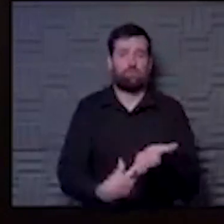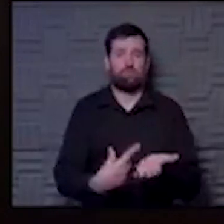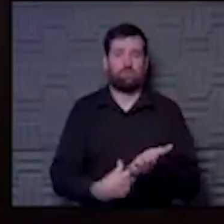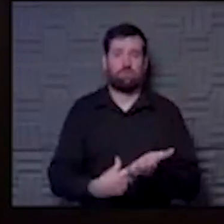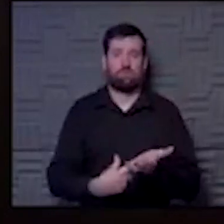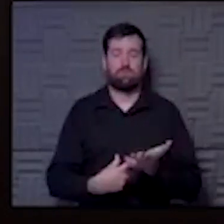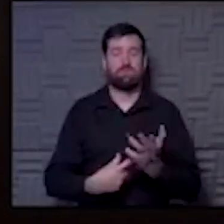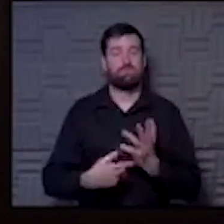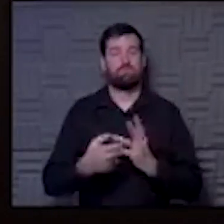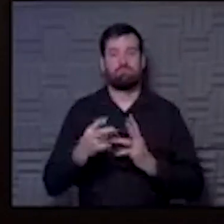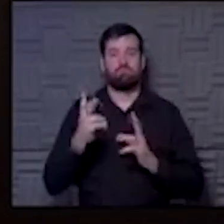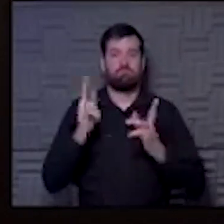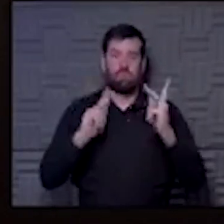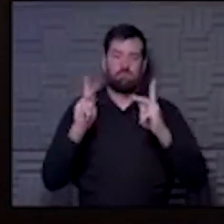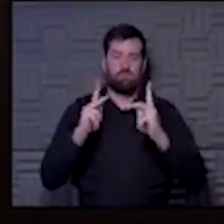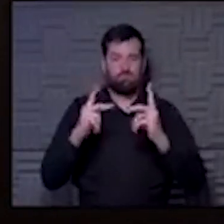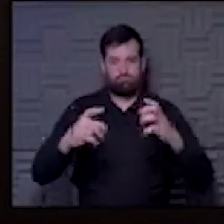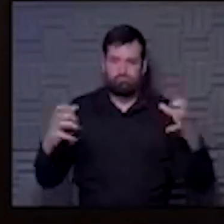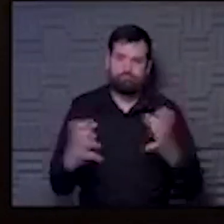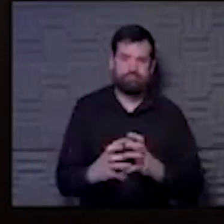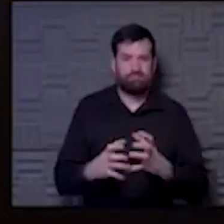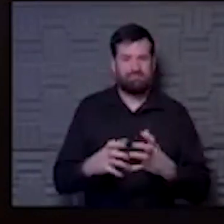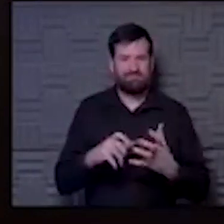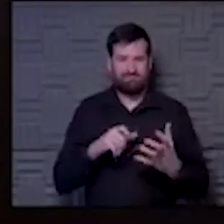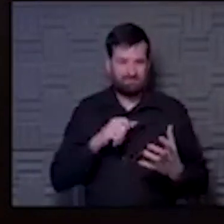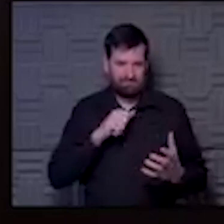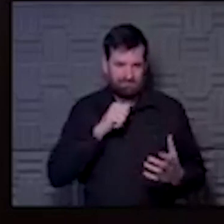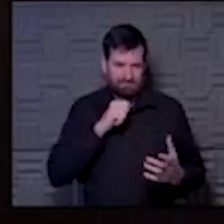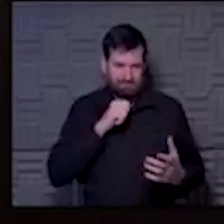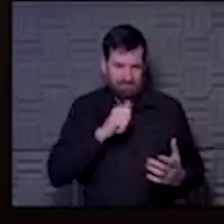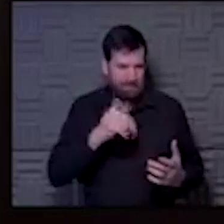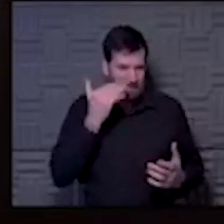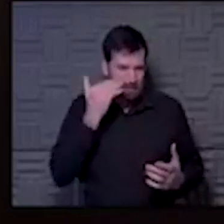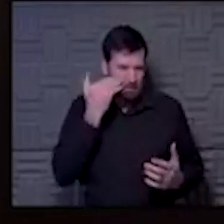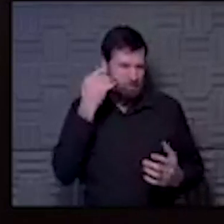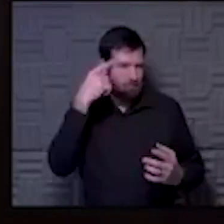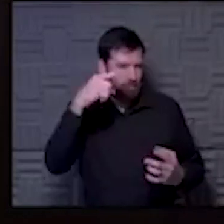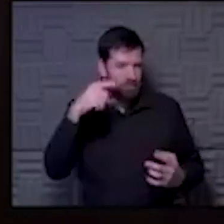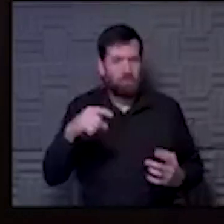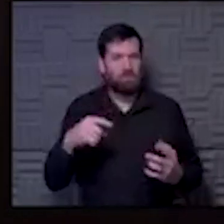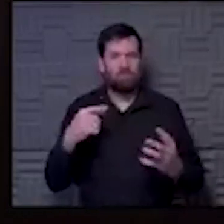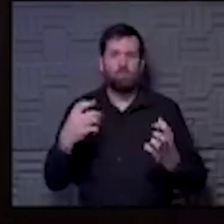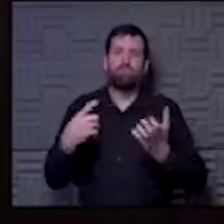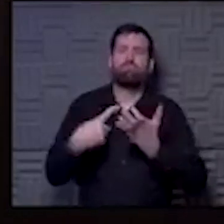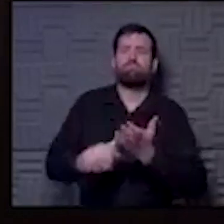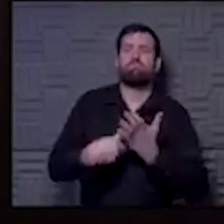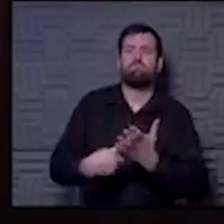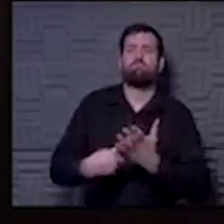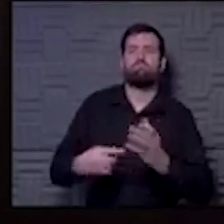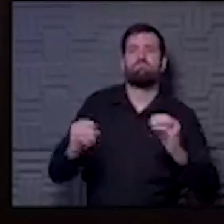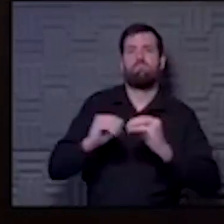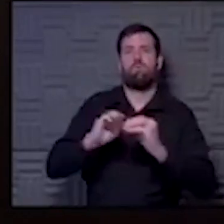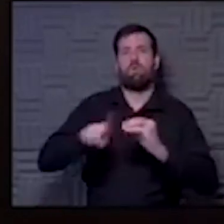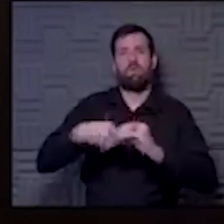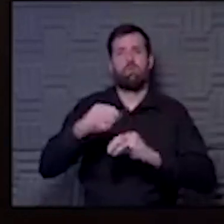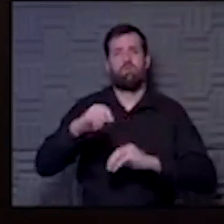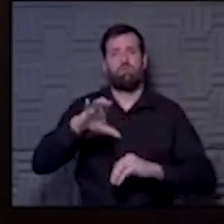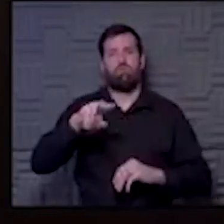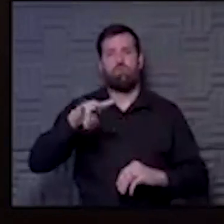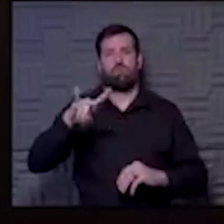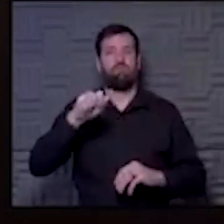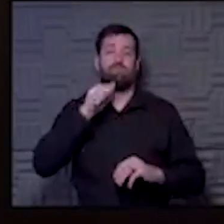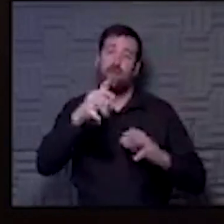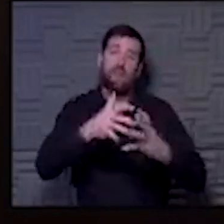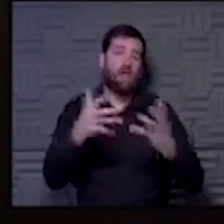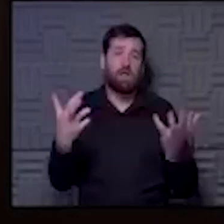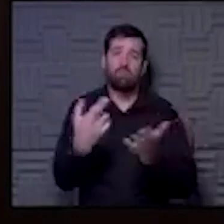are people coming together and not really knowing what they're stepping into. Like, they just want to talk more about COVID. We don't have a lot of resources